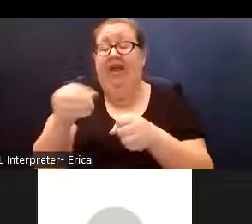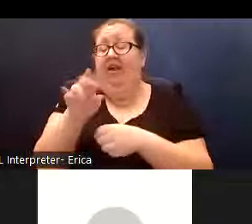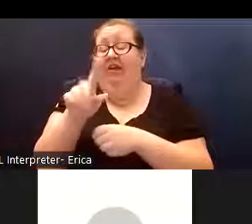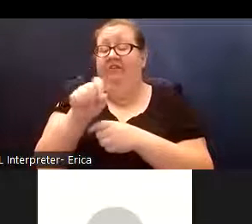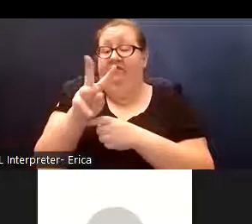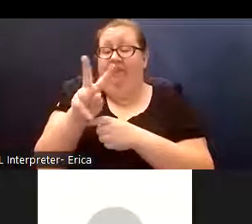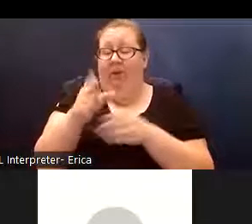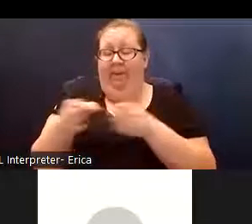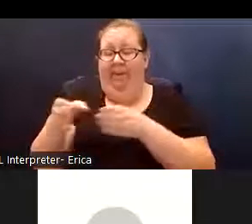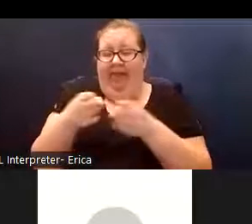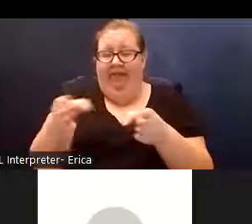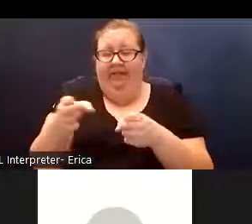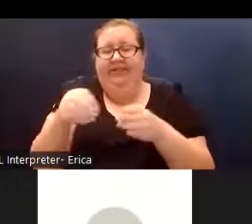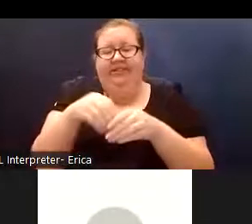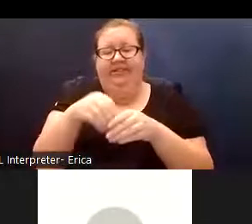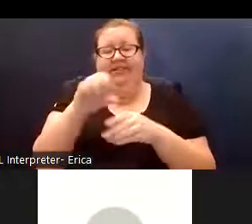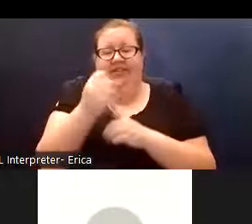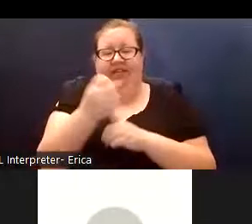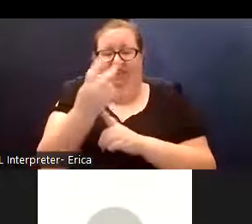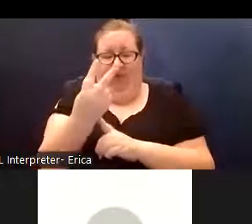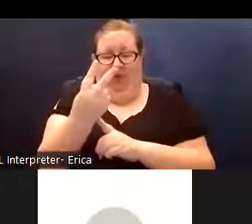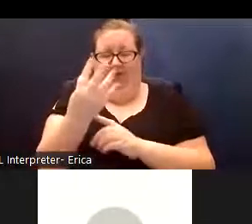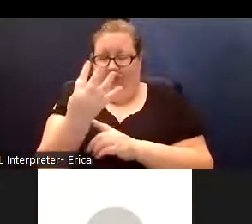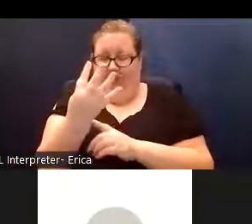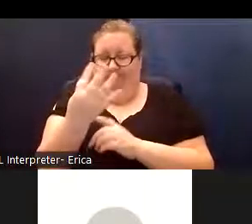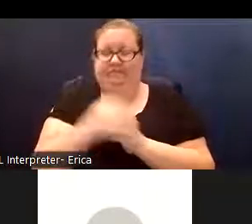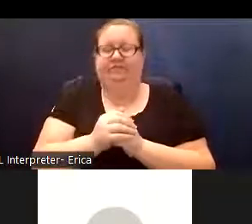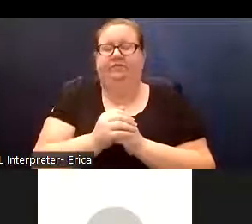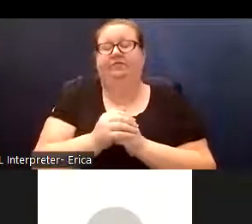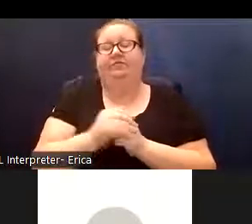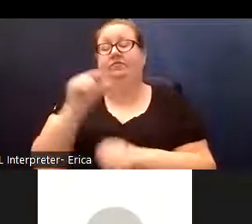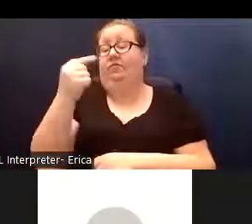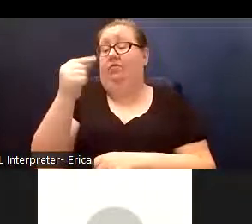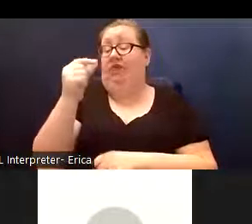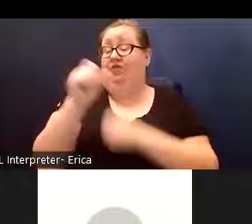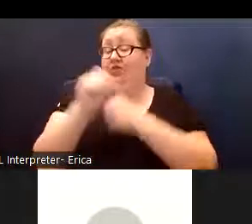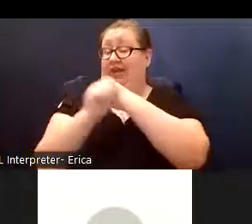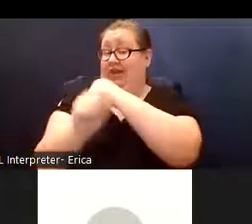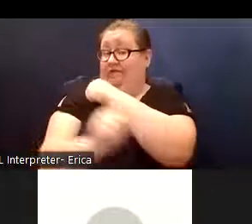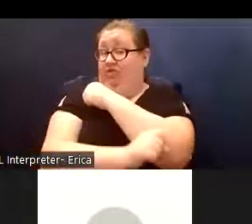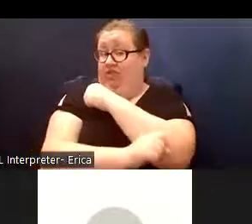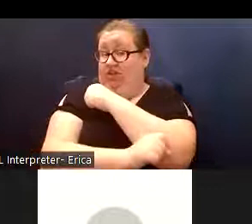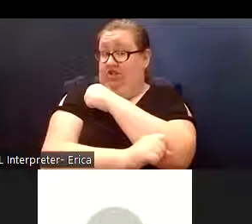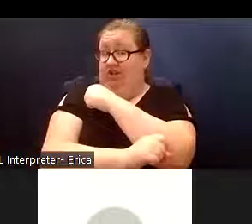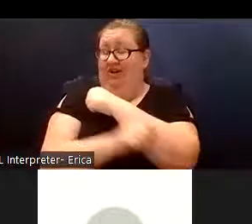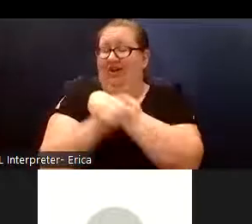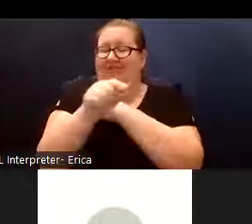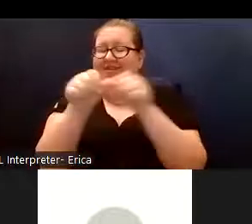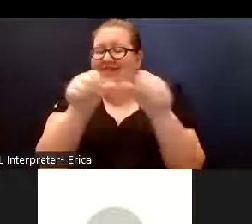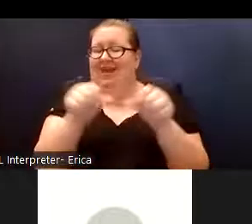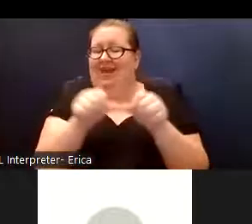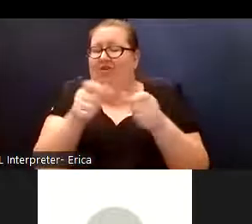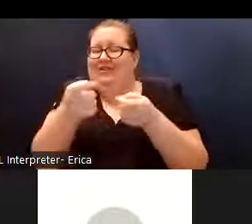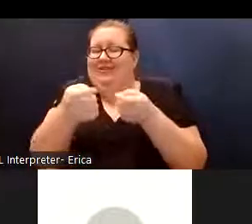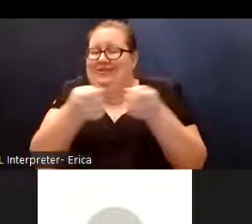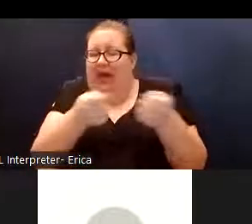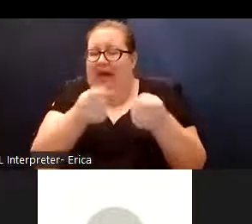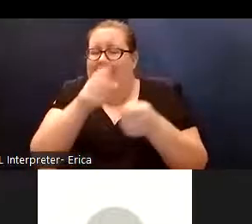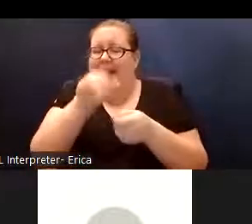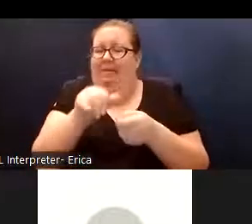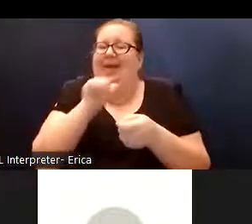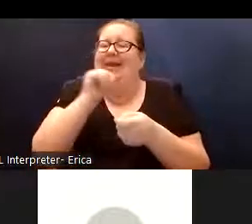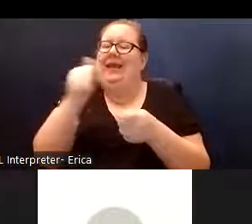in scenario 4. As for green infrastructure, this area is dominated by impervious